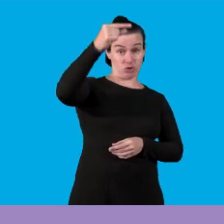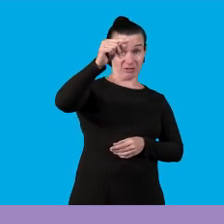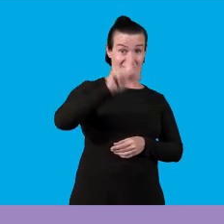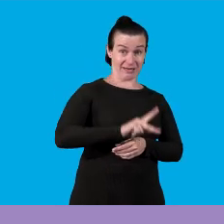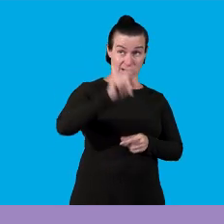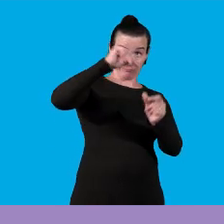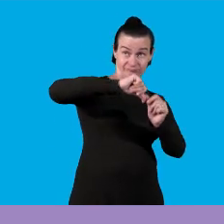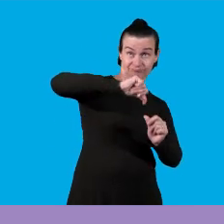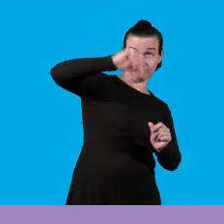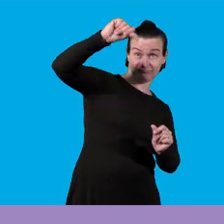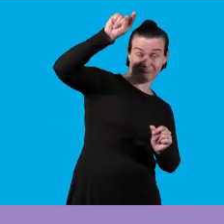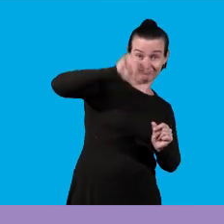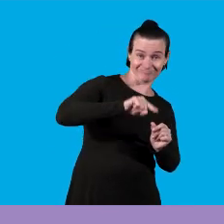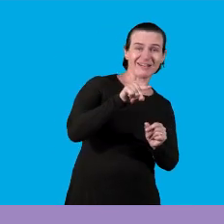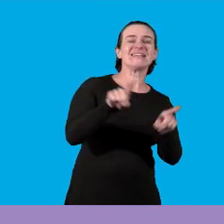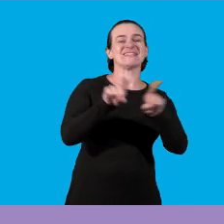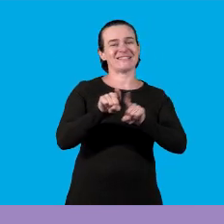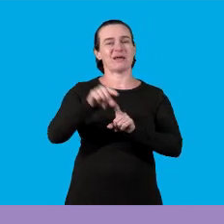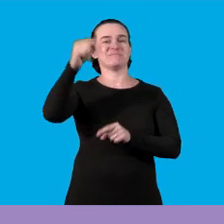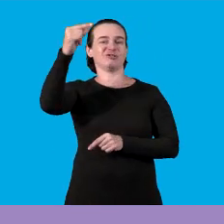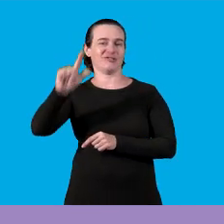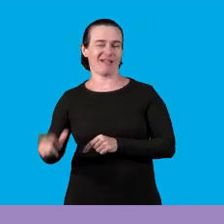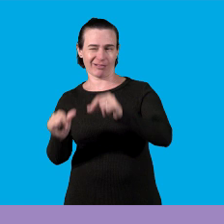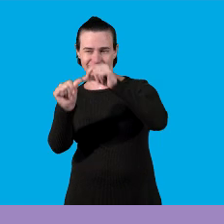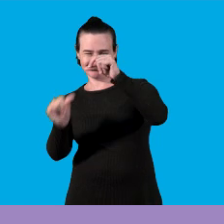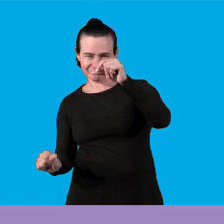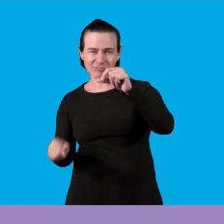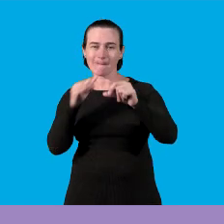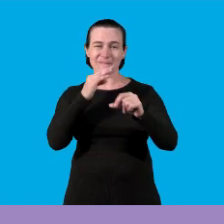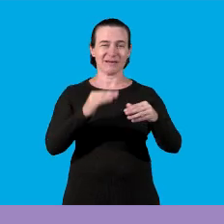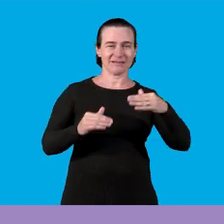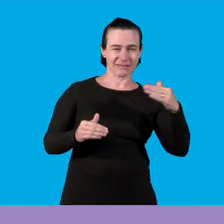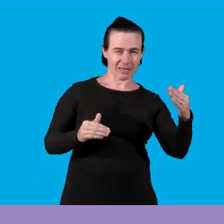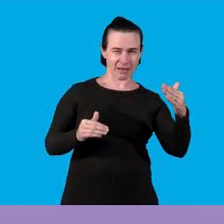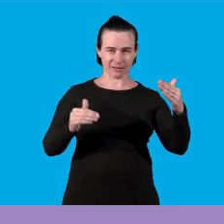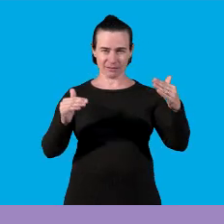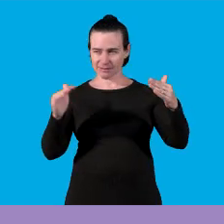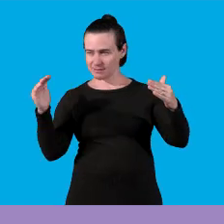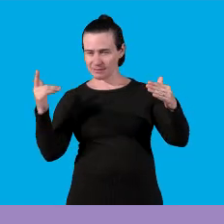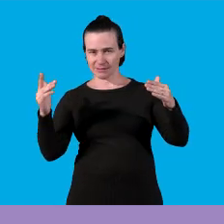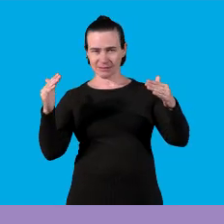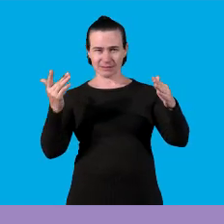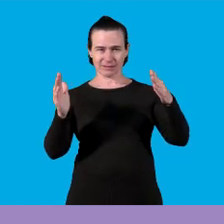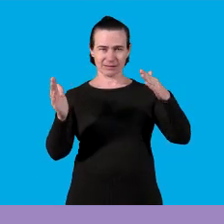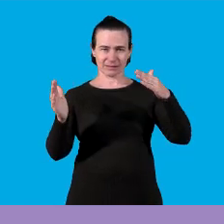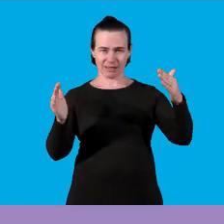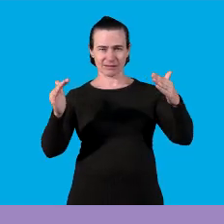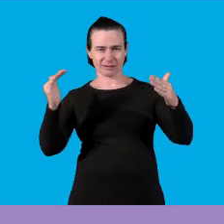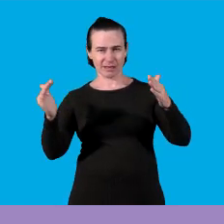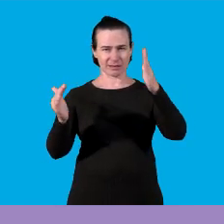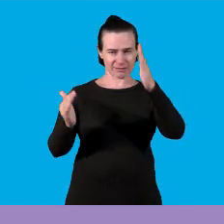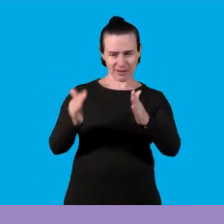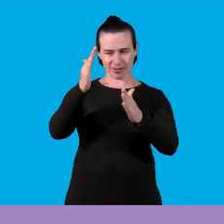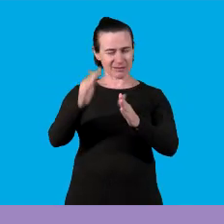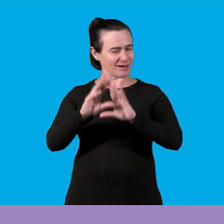GK is equals to GL. And because all the sides are equal, then I can safely